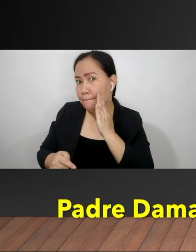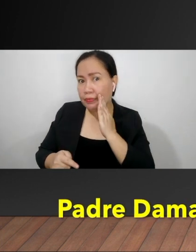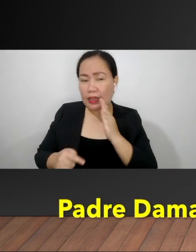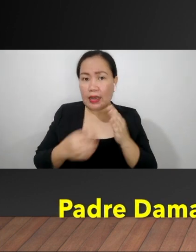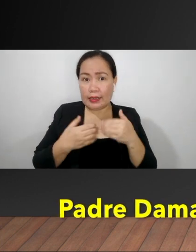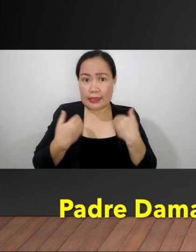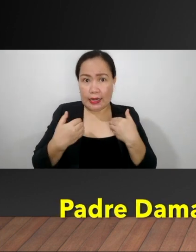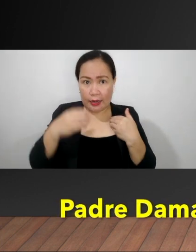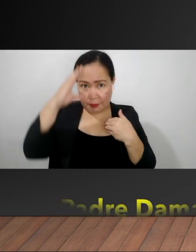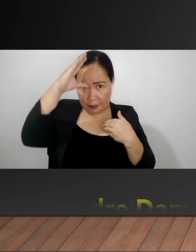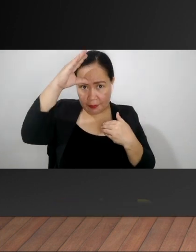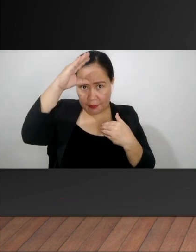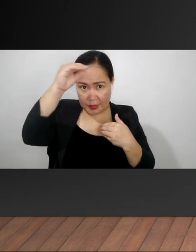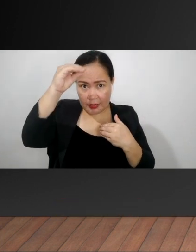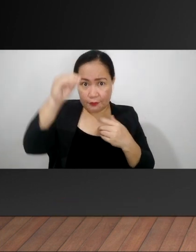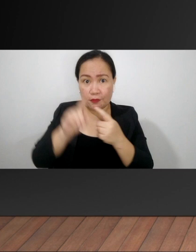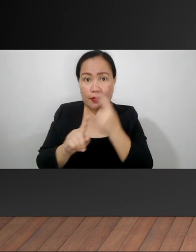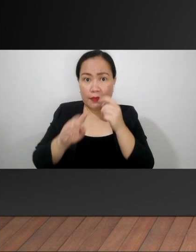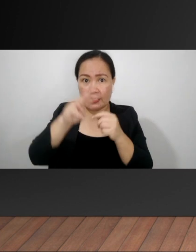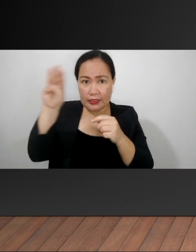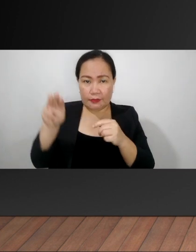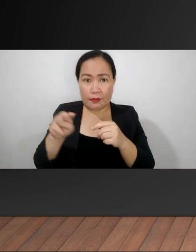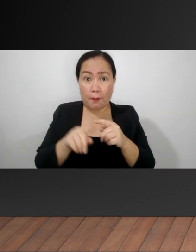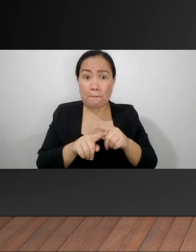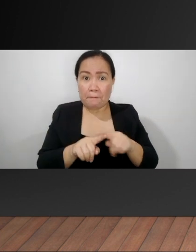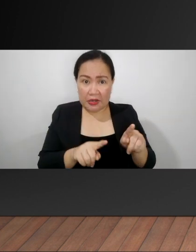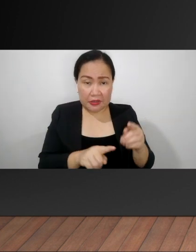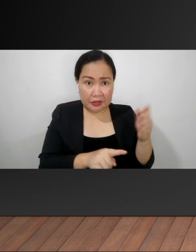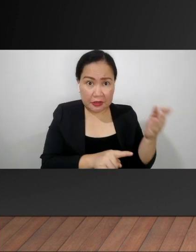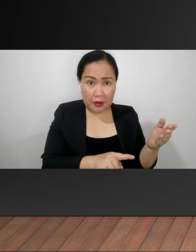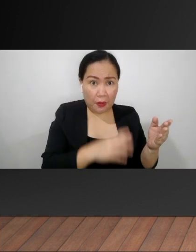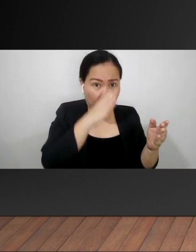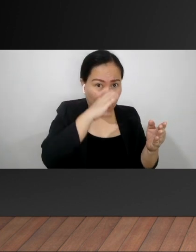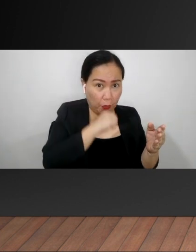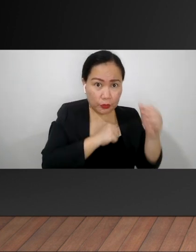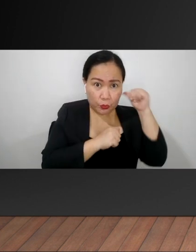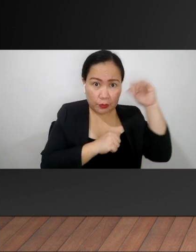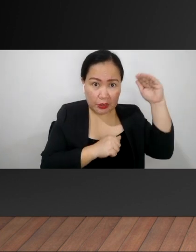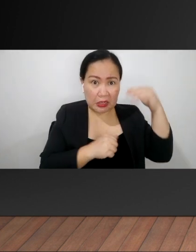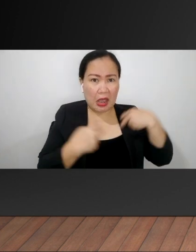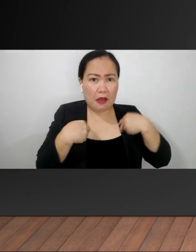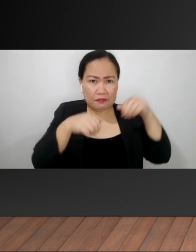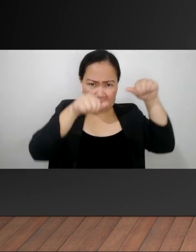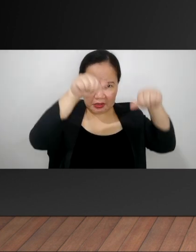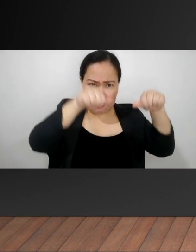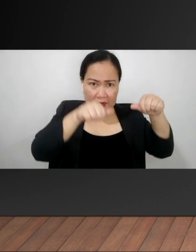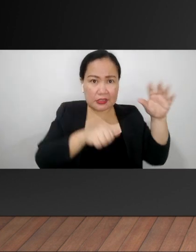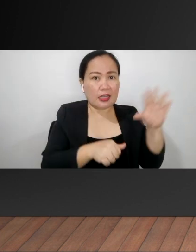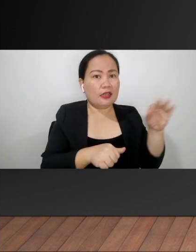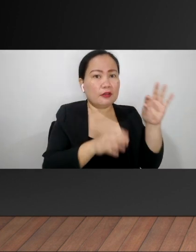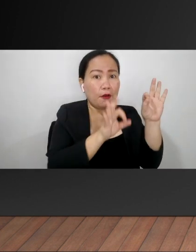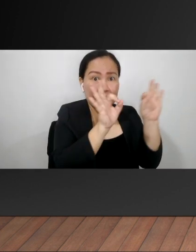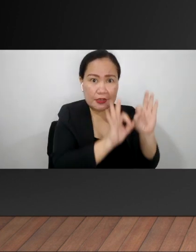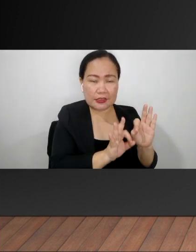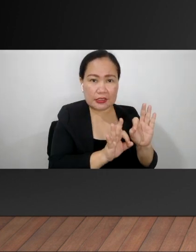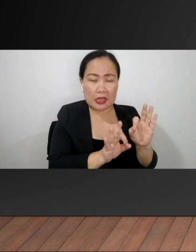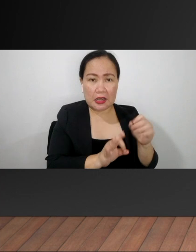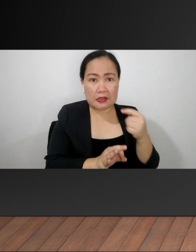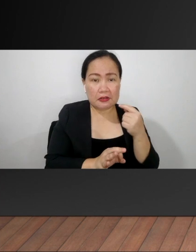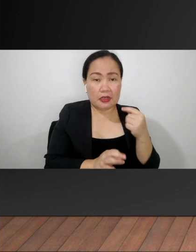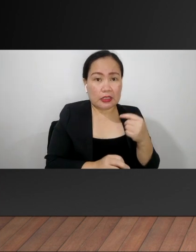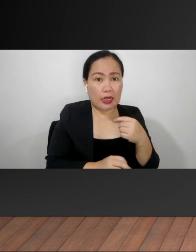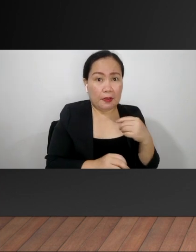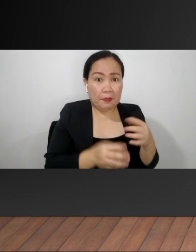man. Meanwhile, the older women had doubts and fears. It is said that their children may